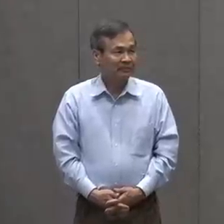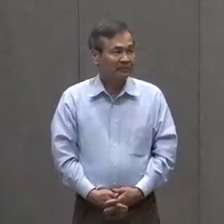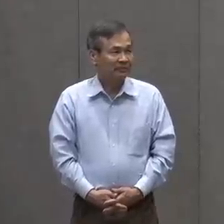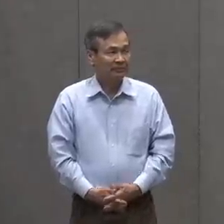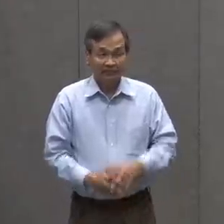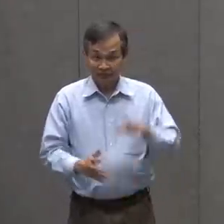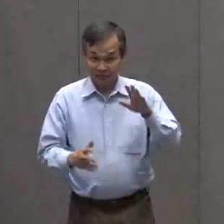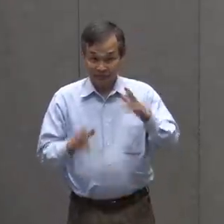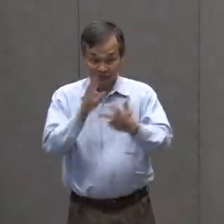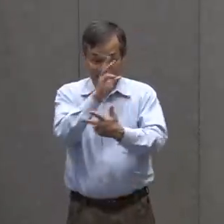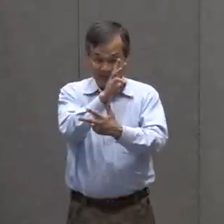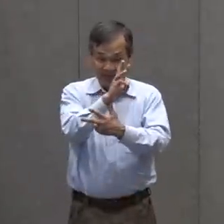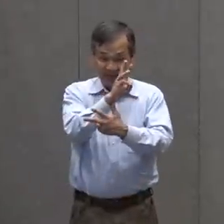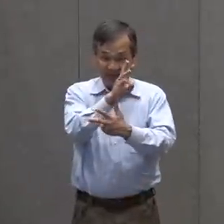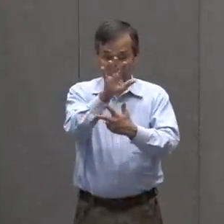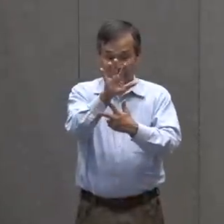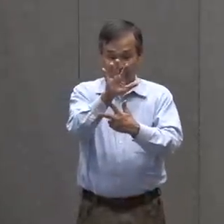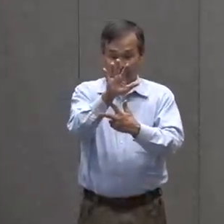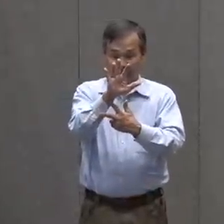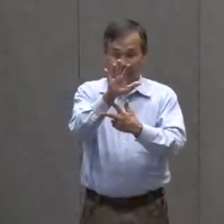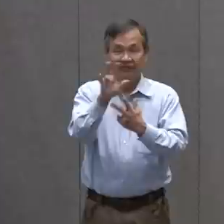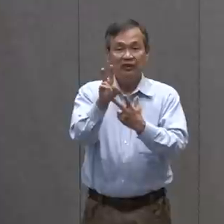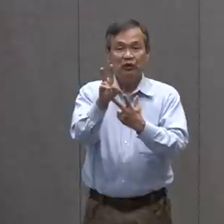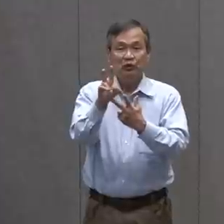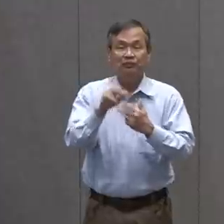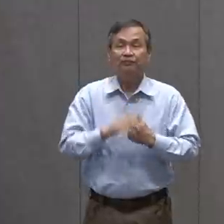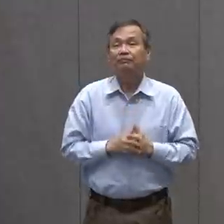So I have a 6, a 5, and a